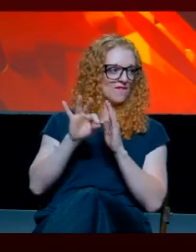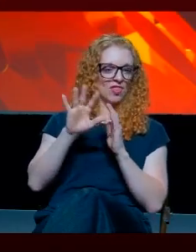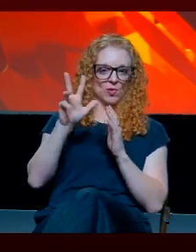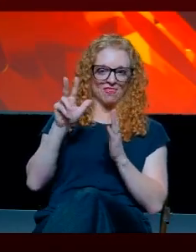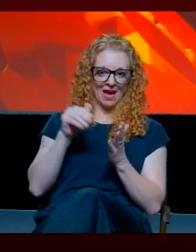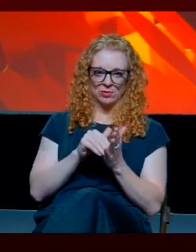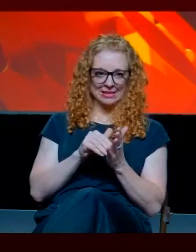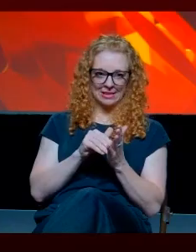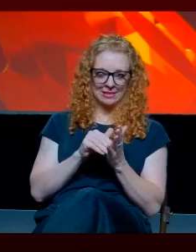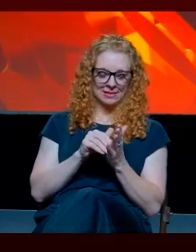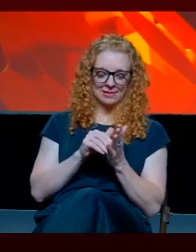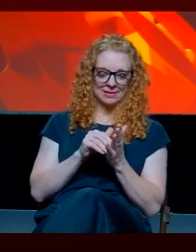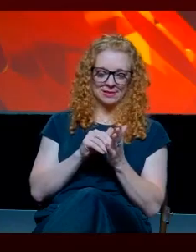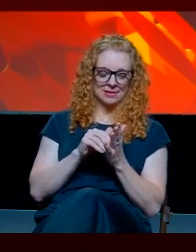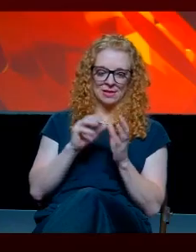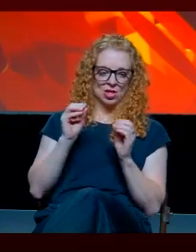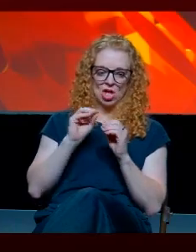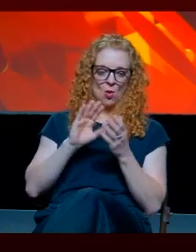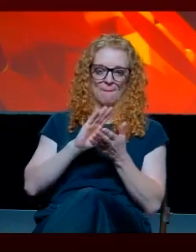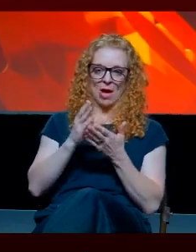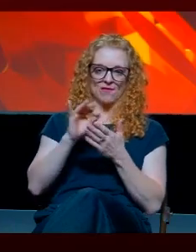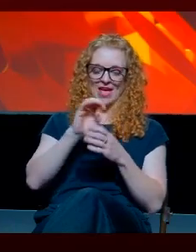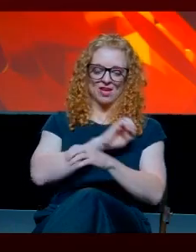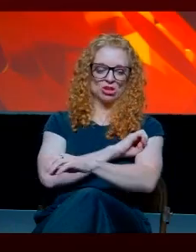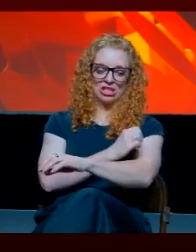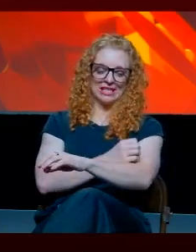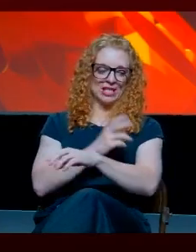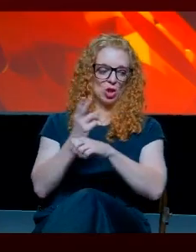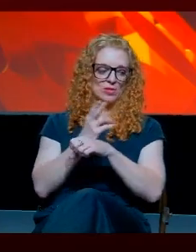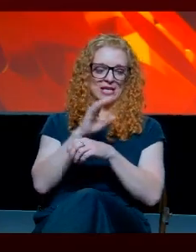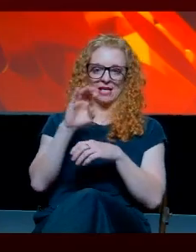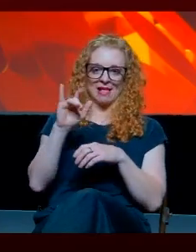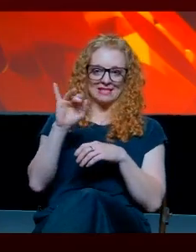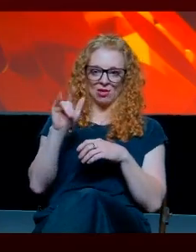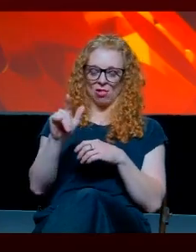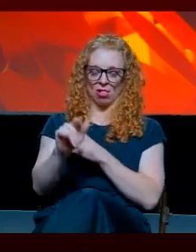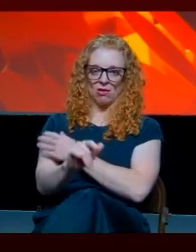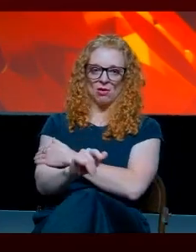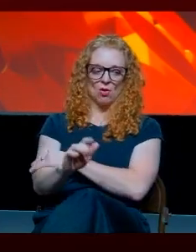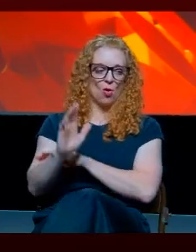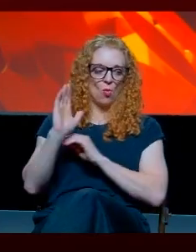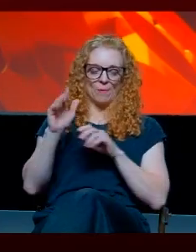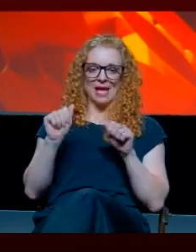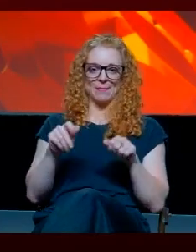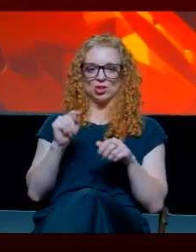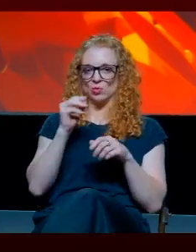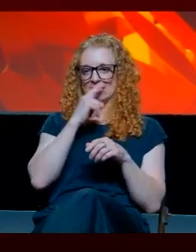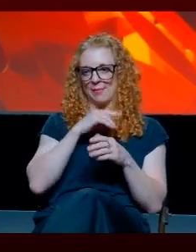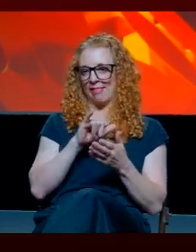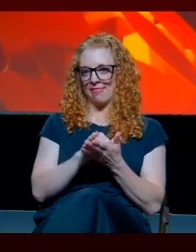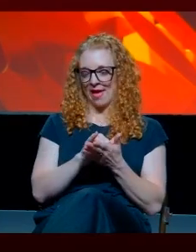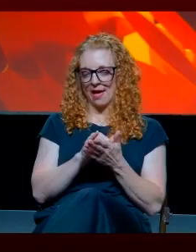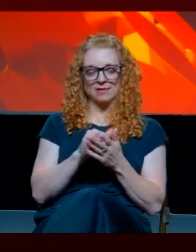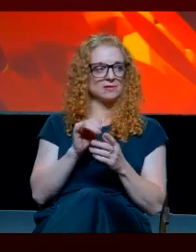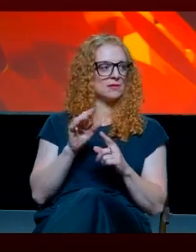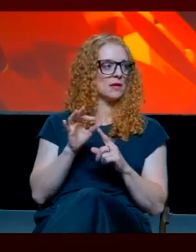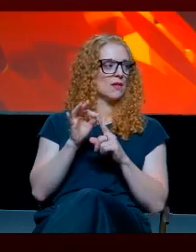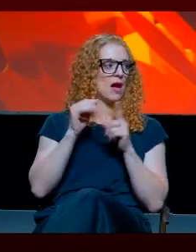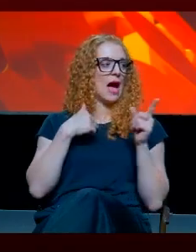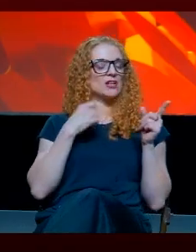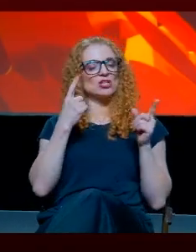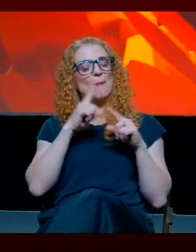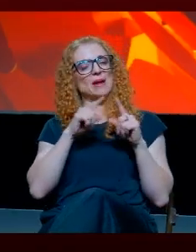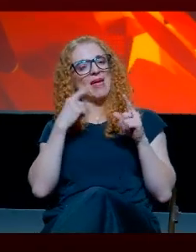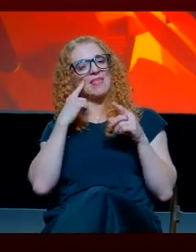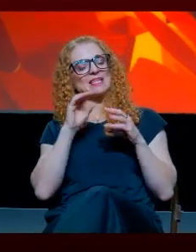3,000, no amount of energy using classical will be able to simulate that. Unless it's an approximate but I